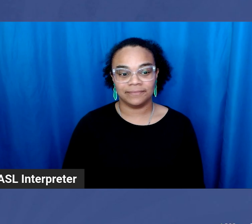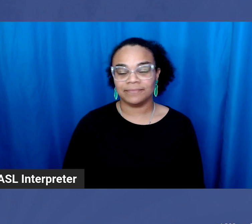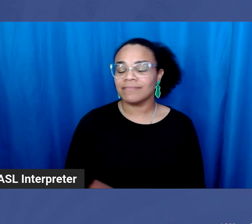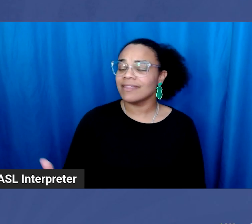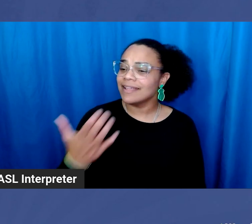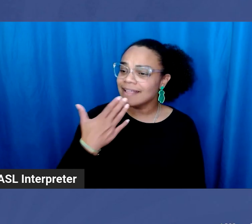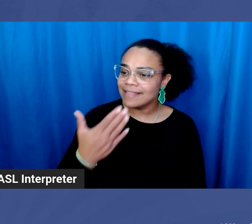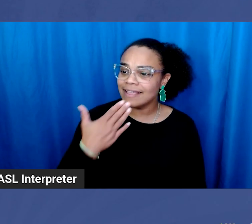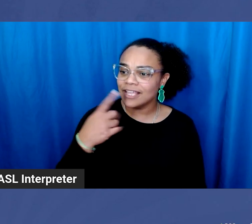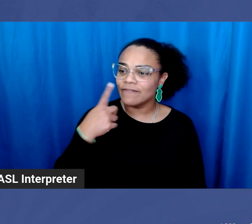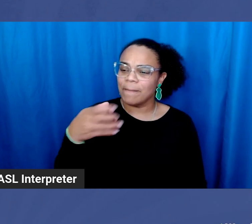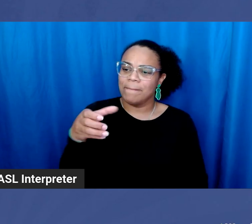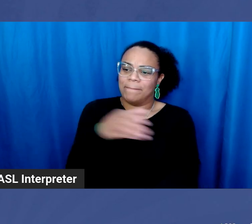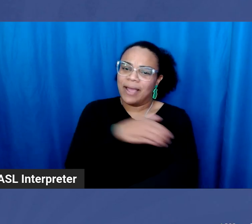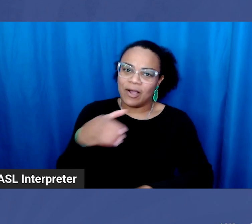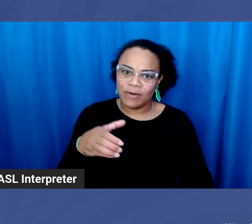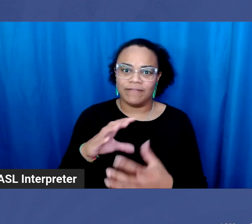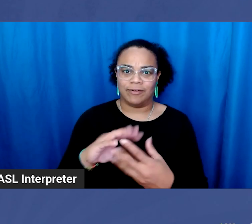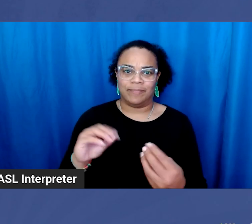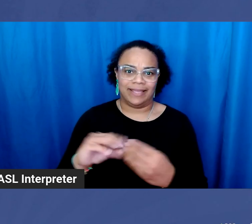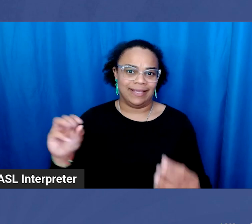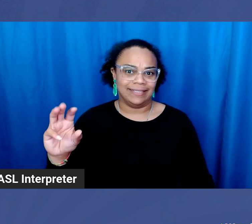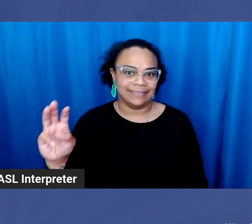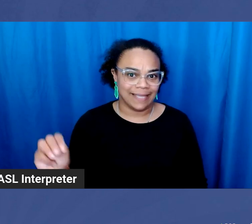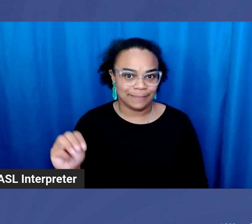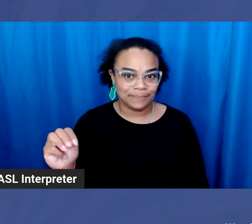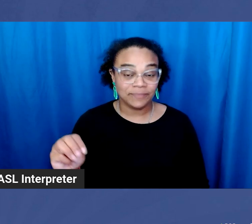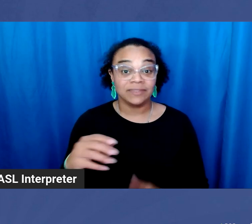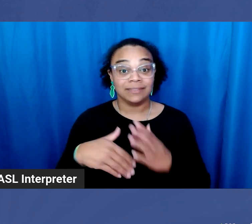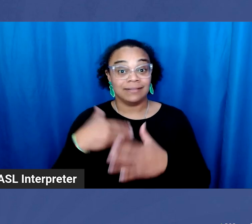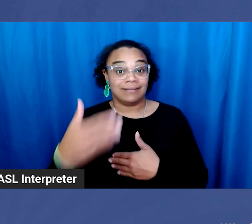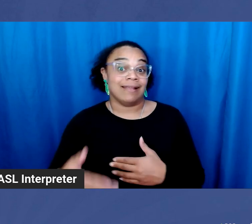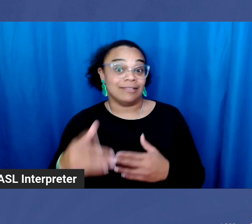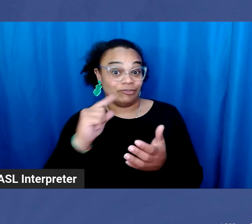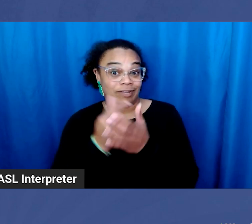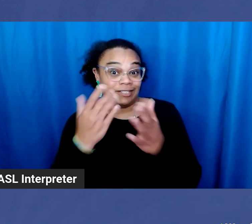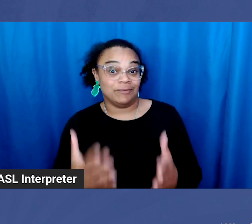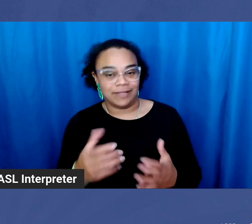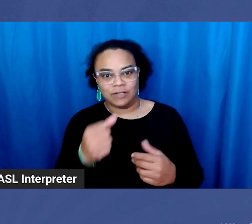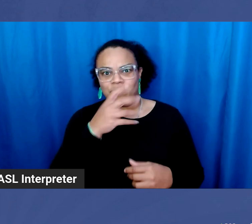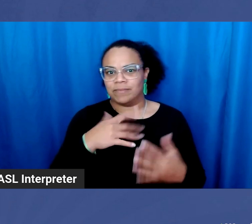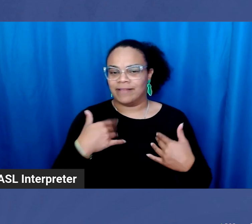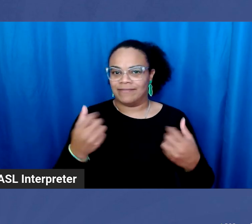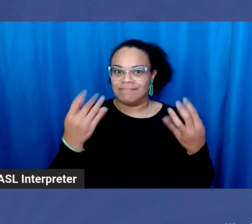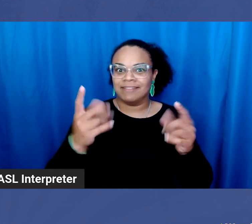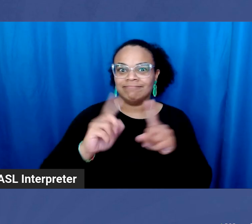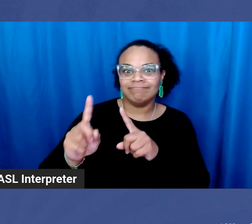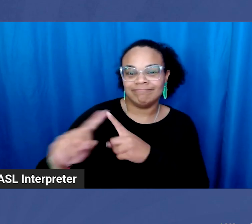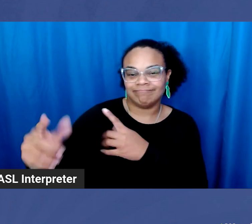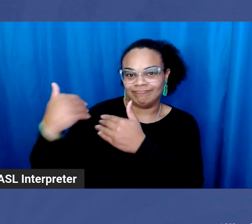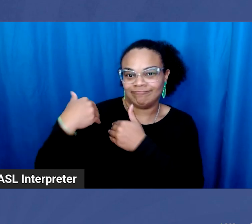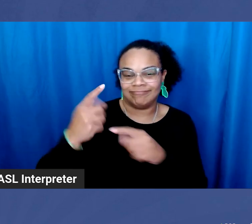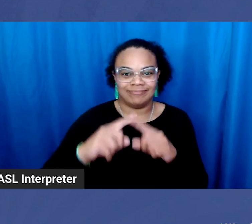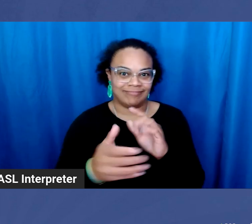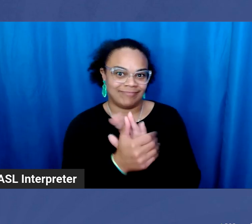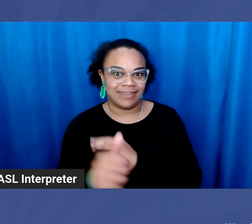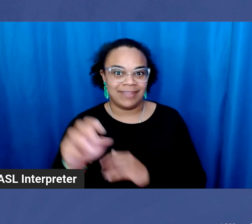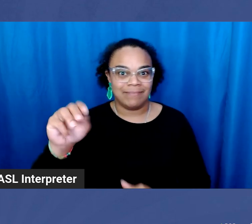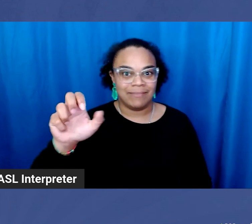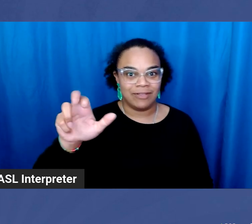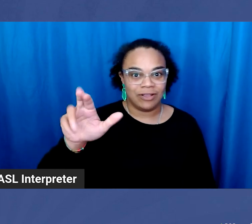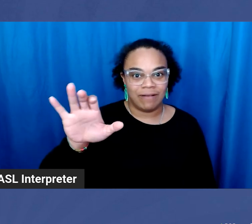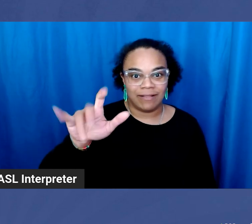Thank you for that powerful piece, M. Our next graduate is a woman of many hats and talents. Marcela Alonso is a content